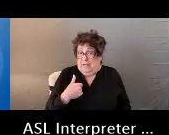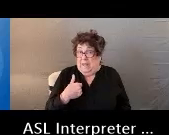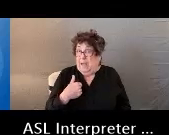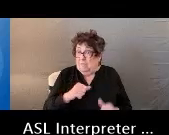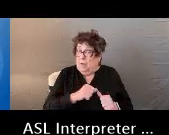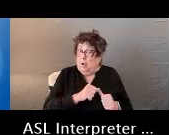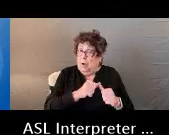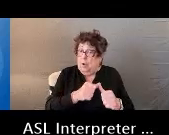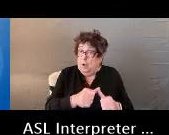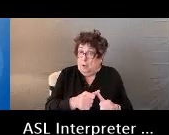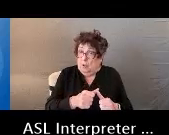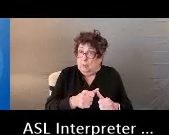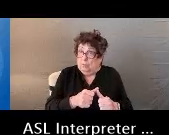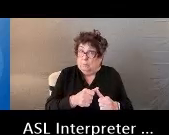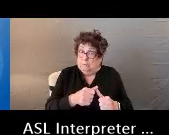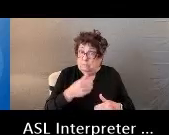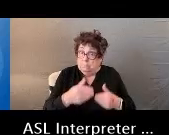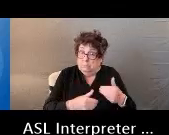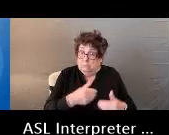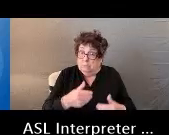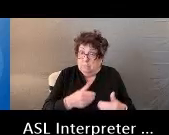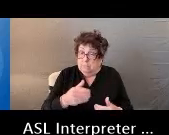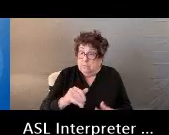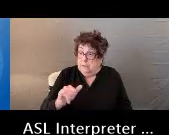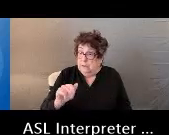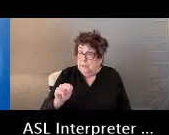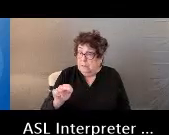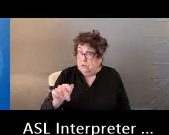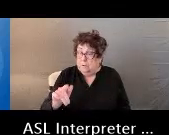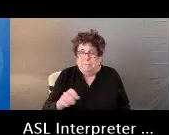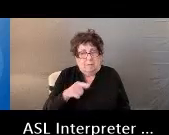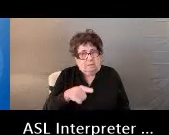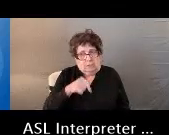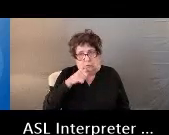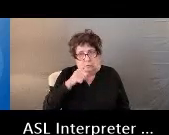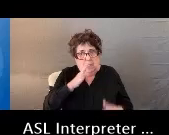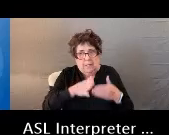this is not an end project. And this is something clear that